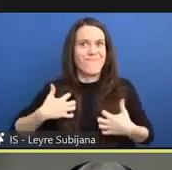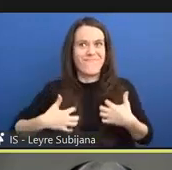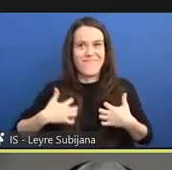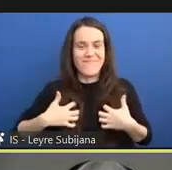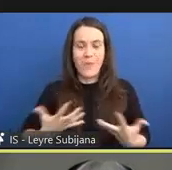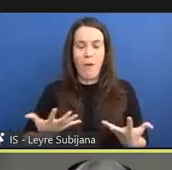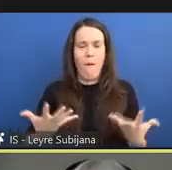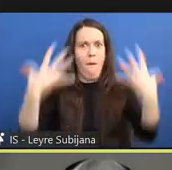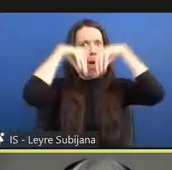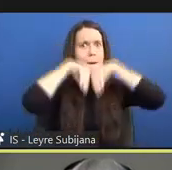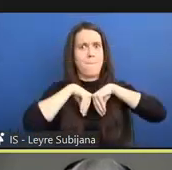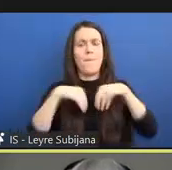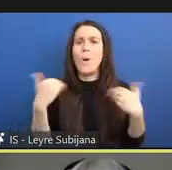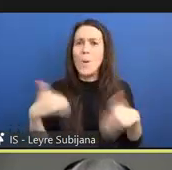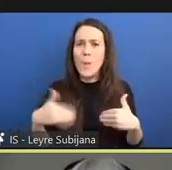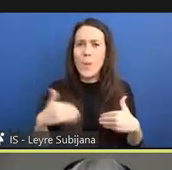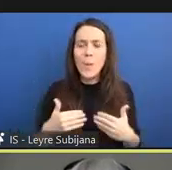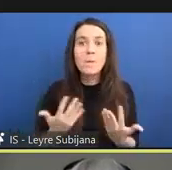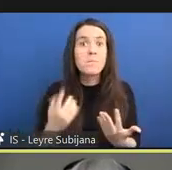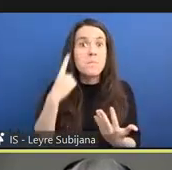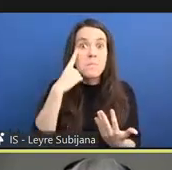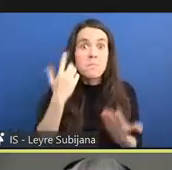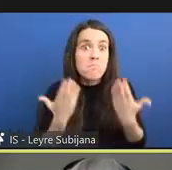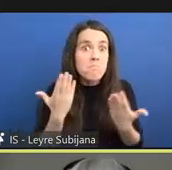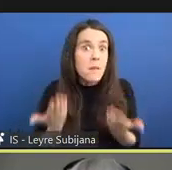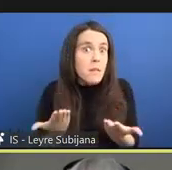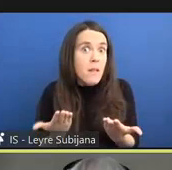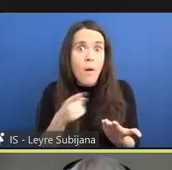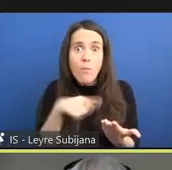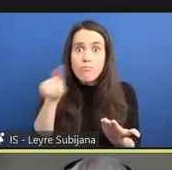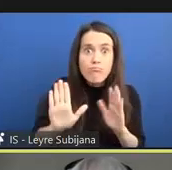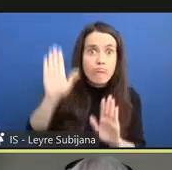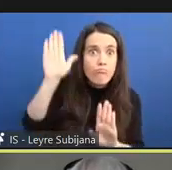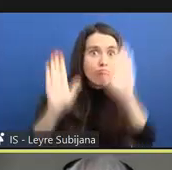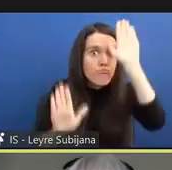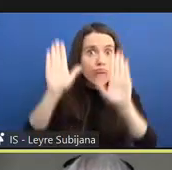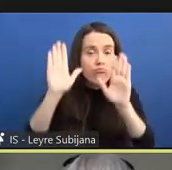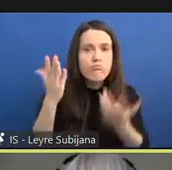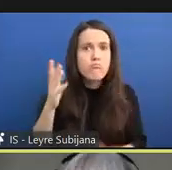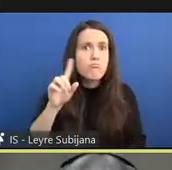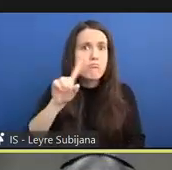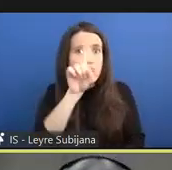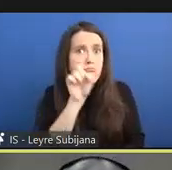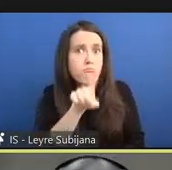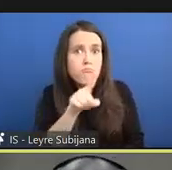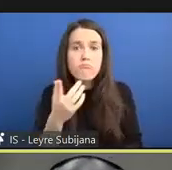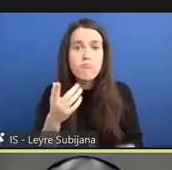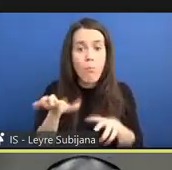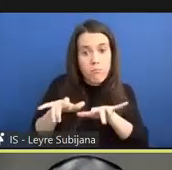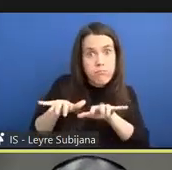in, but I'd be pleased if anybody has any questions they'd like to put up on the